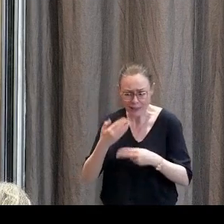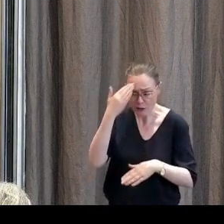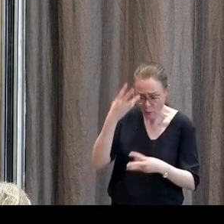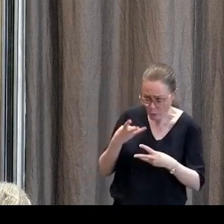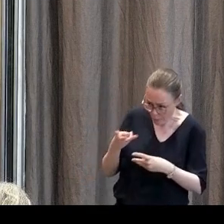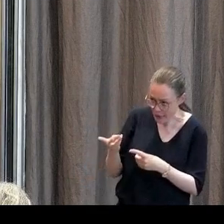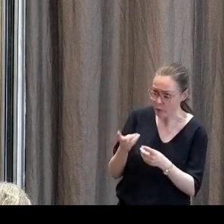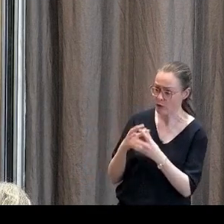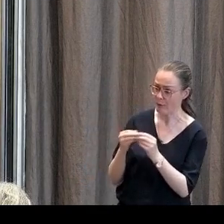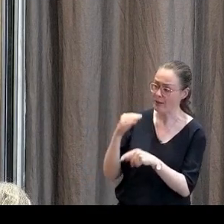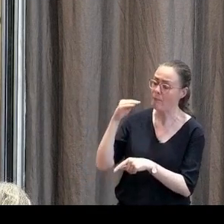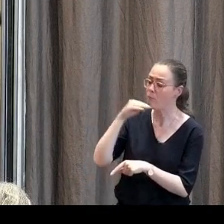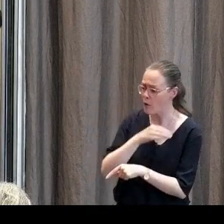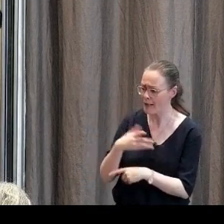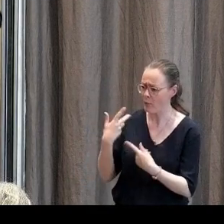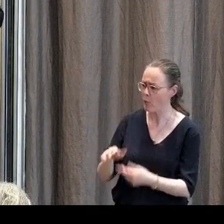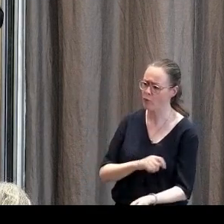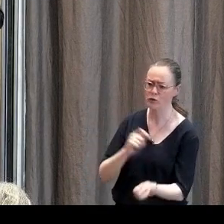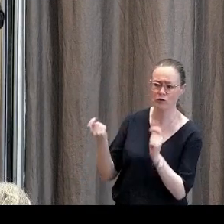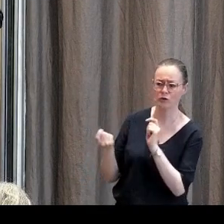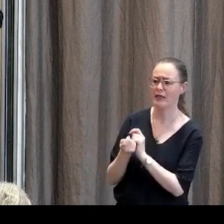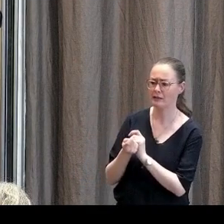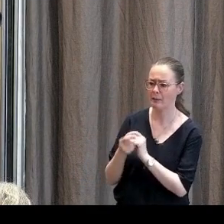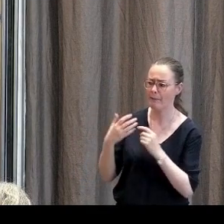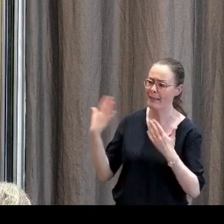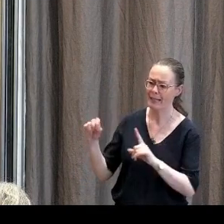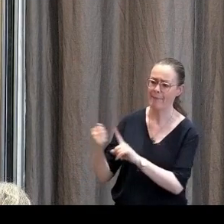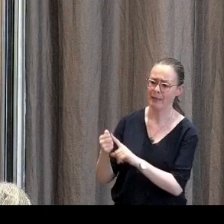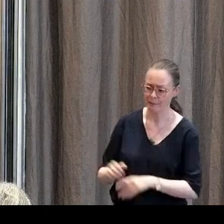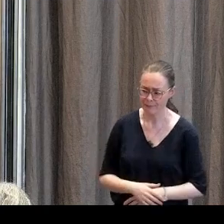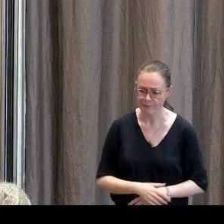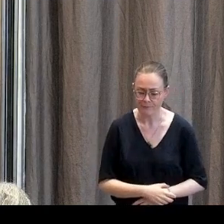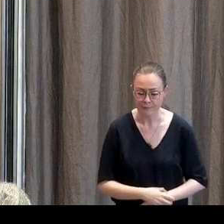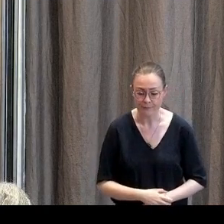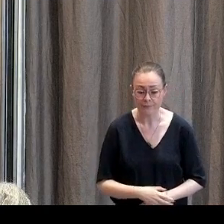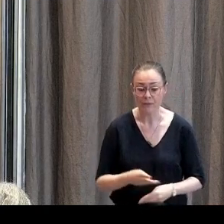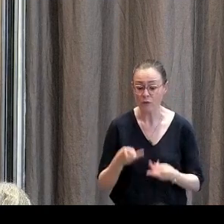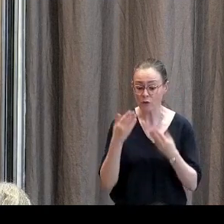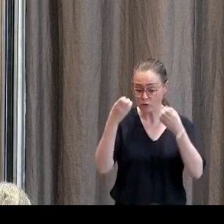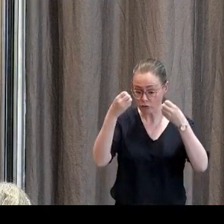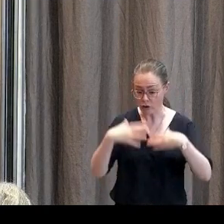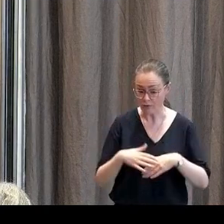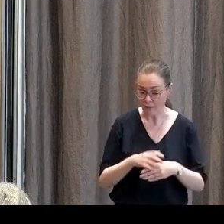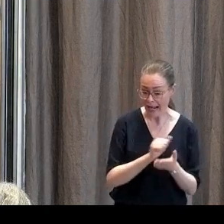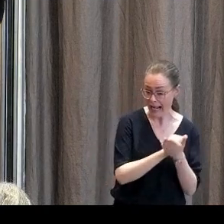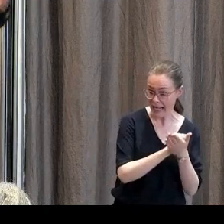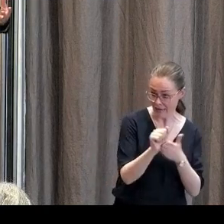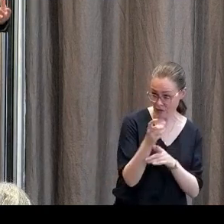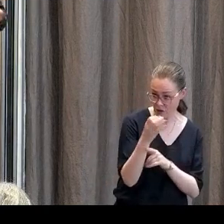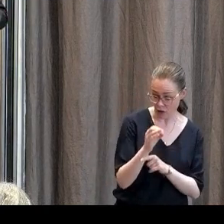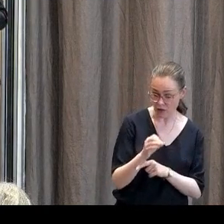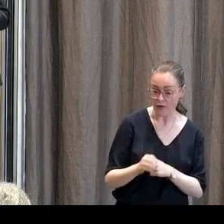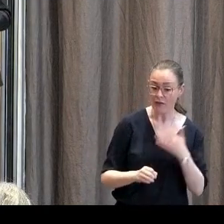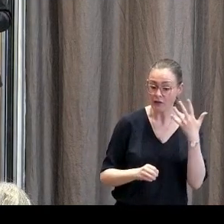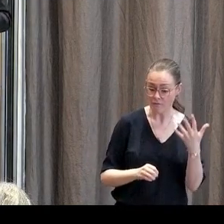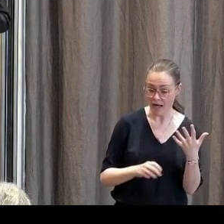something important, significantly change and have an impact. So I'm going to show you the results of the first 11 dogs. So we have 5 dogs